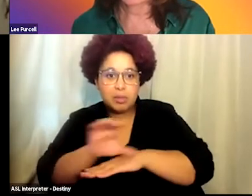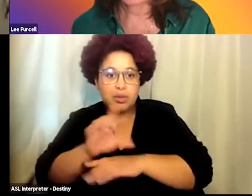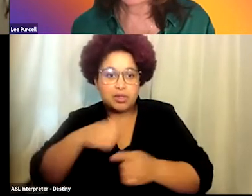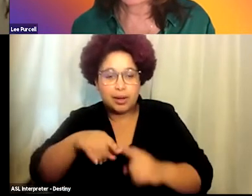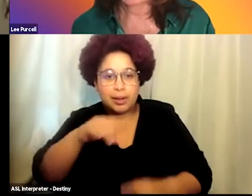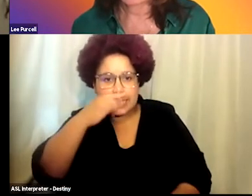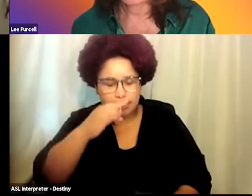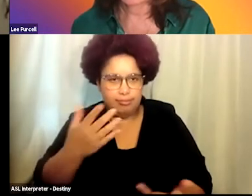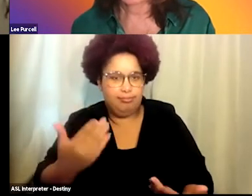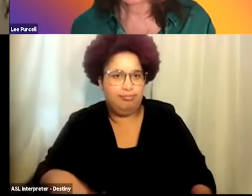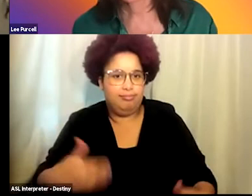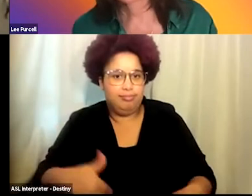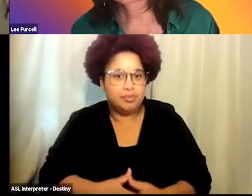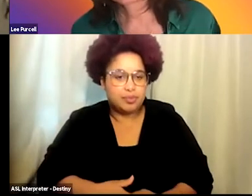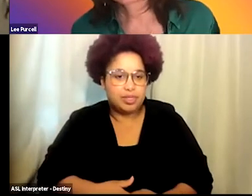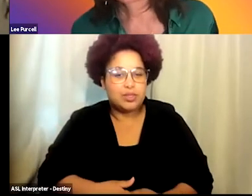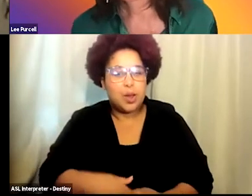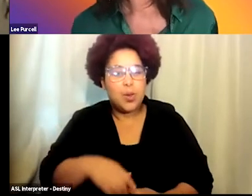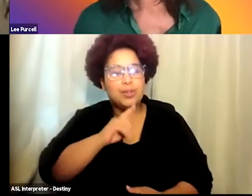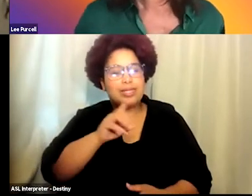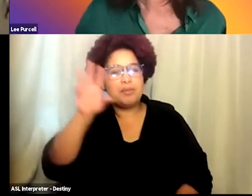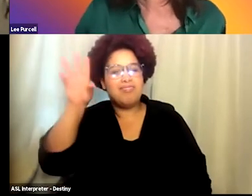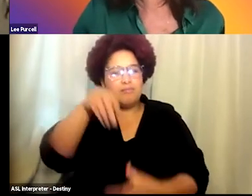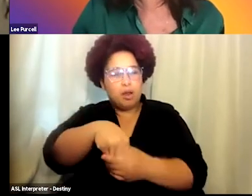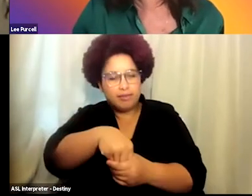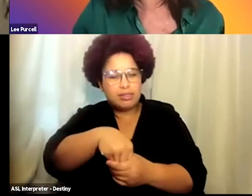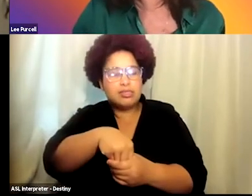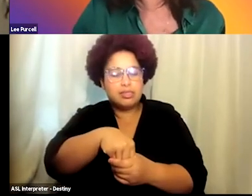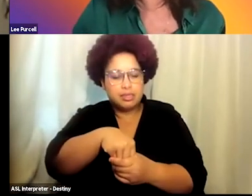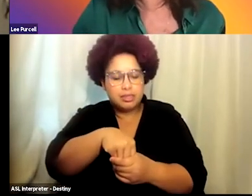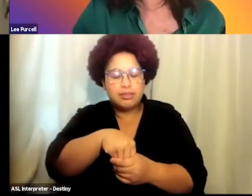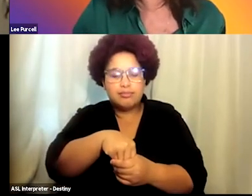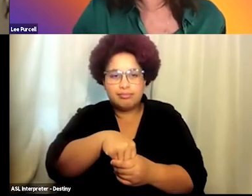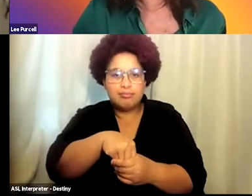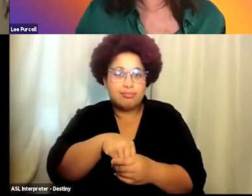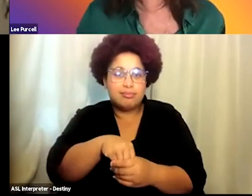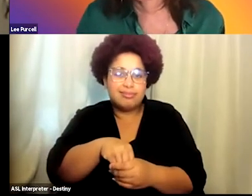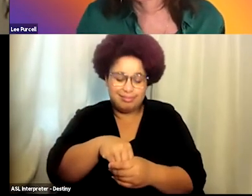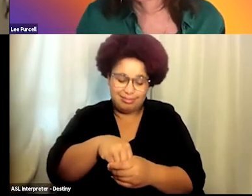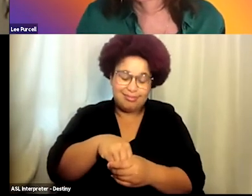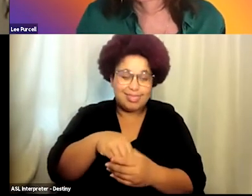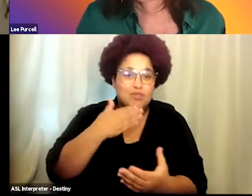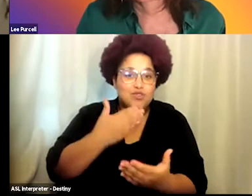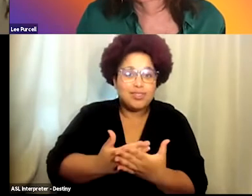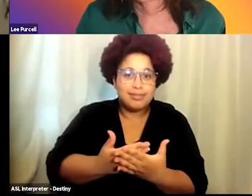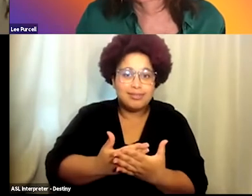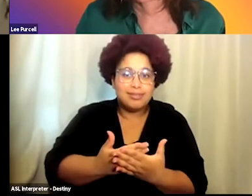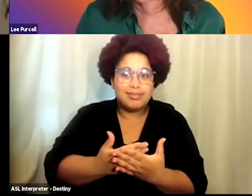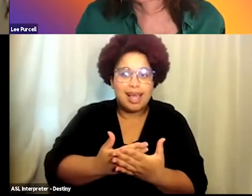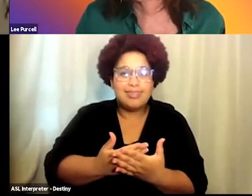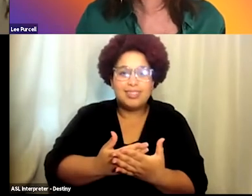kid. So to be a part of it is good, and say yes works for